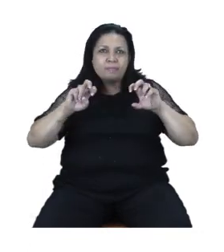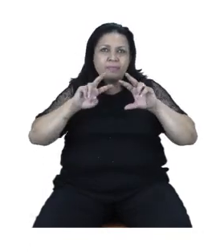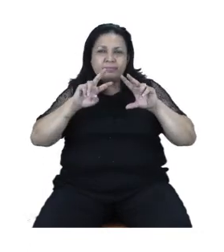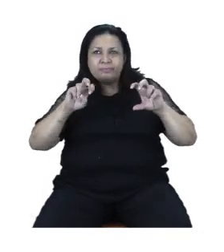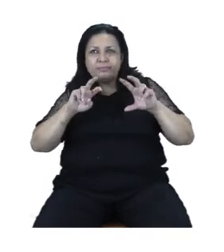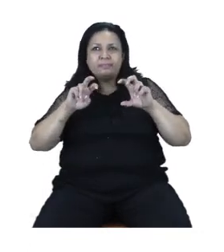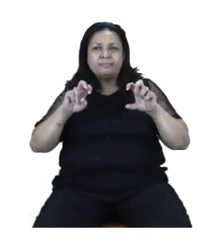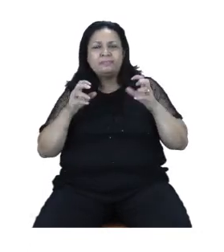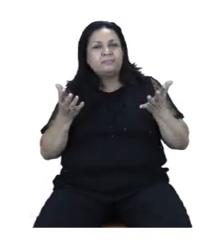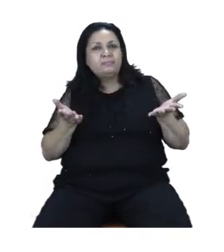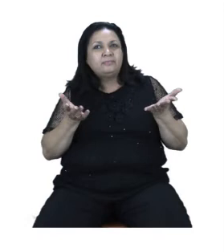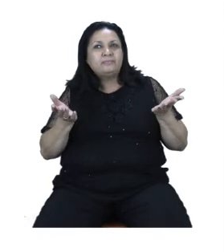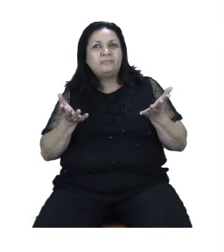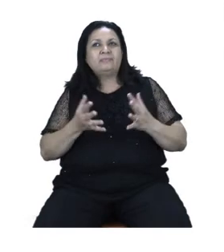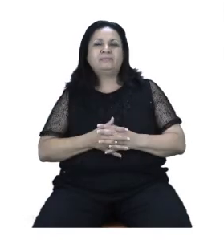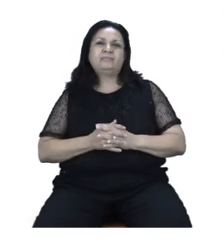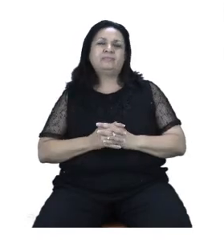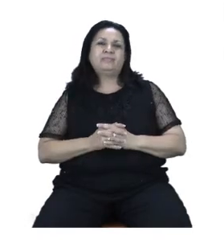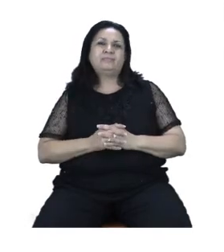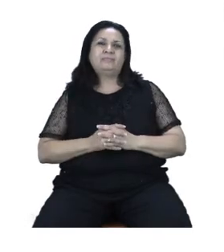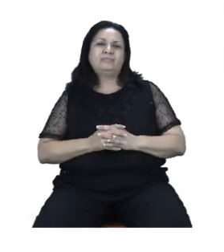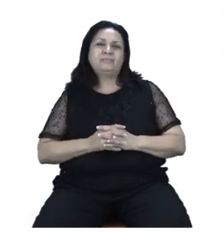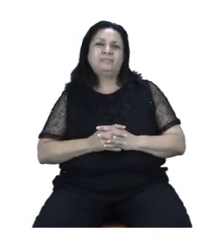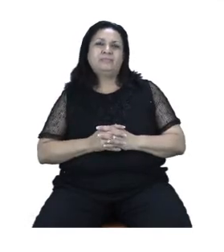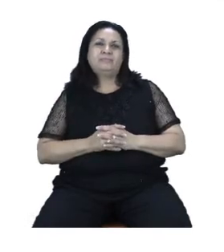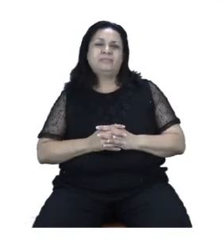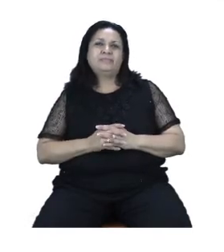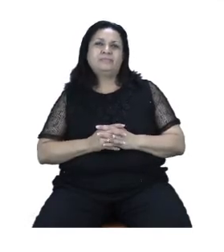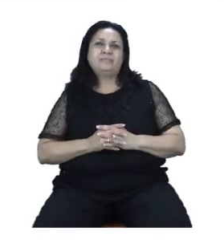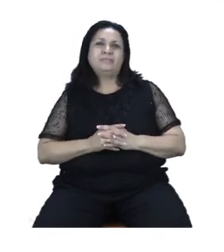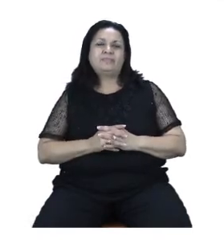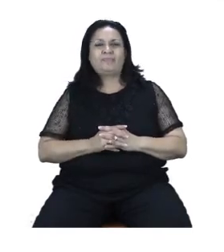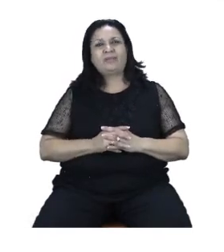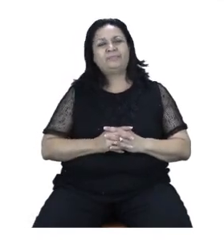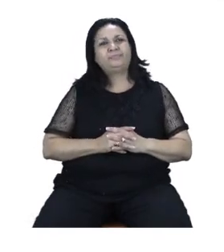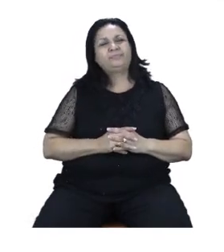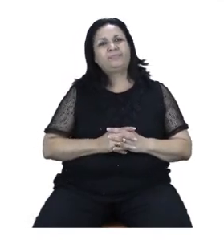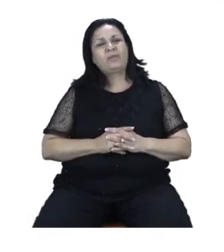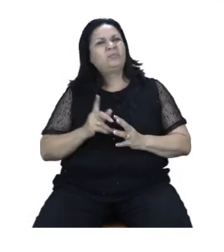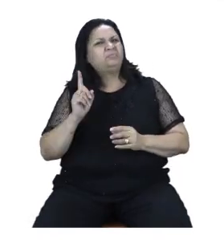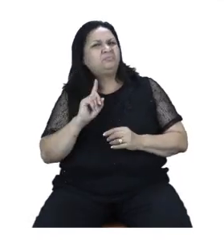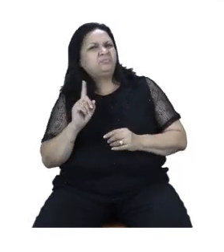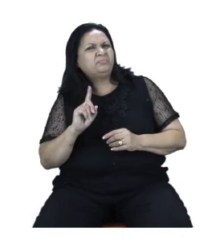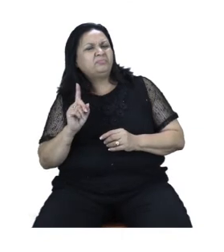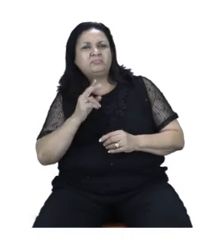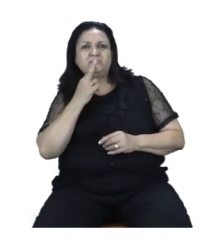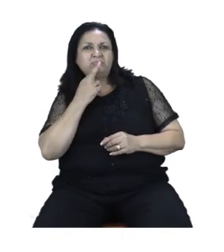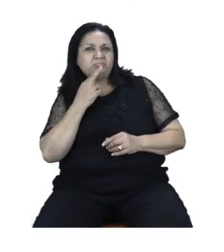classroom. So I have a few things in the classroom that are either